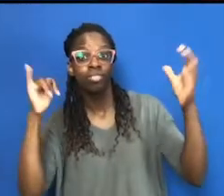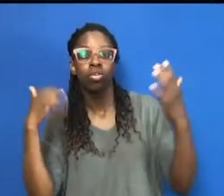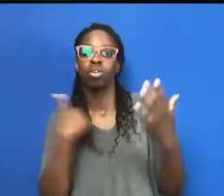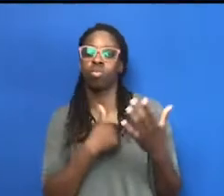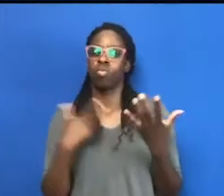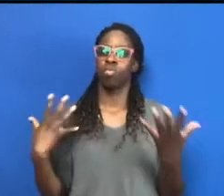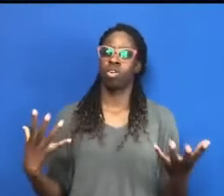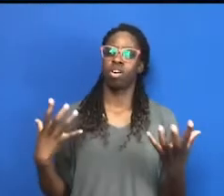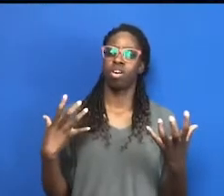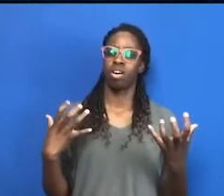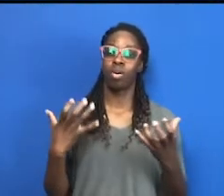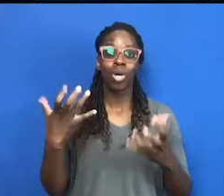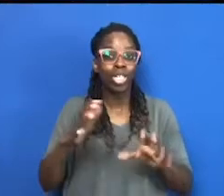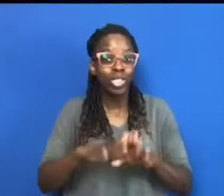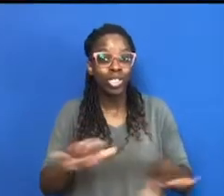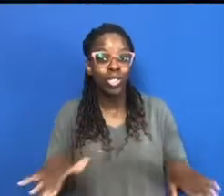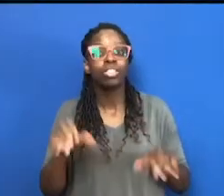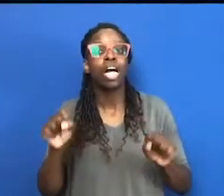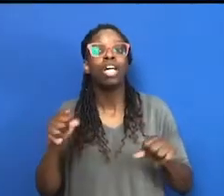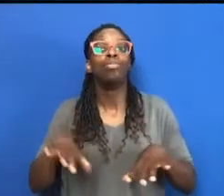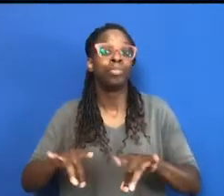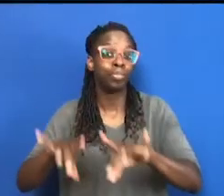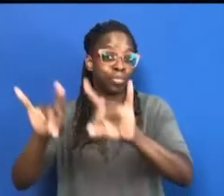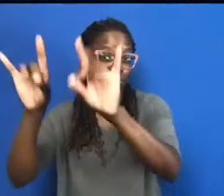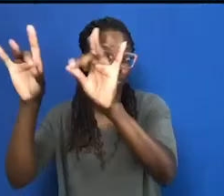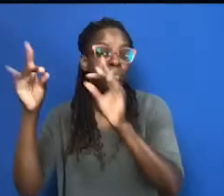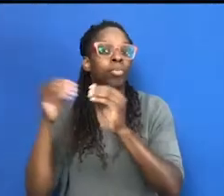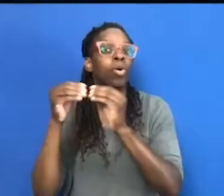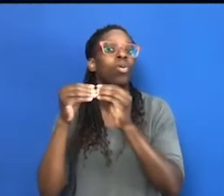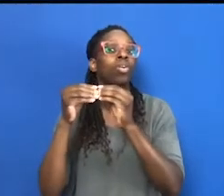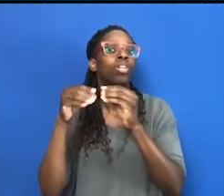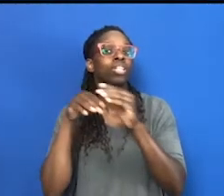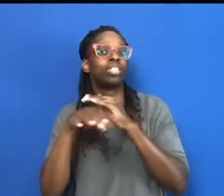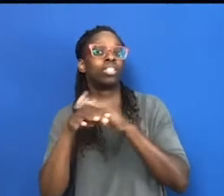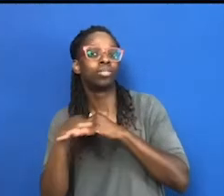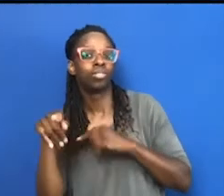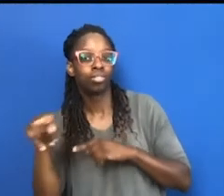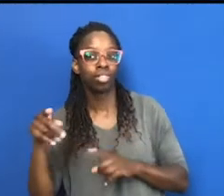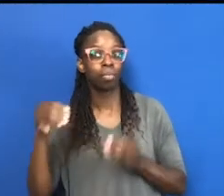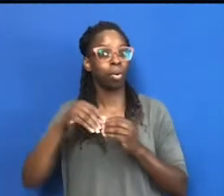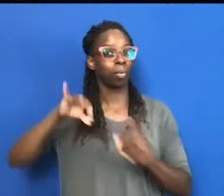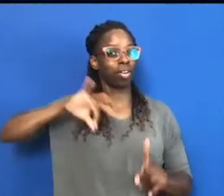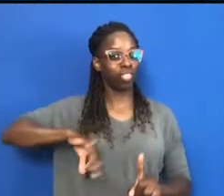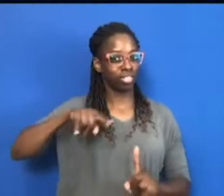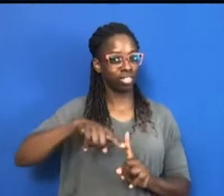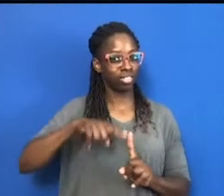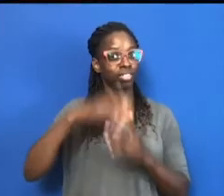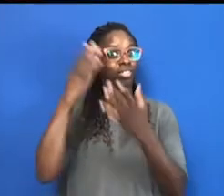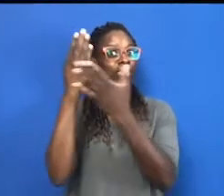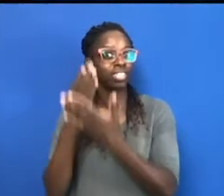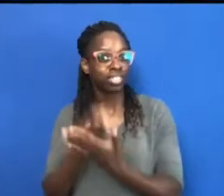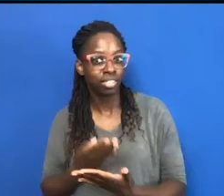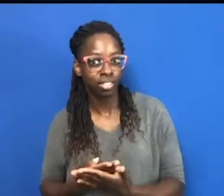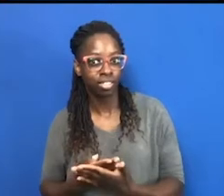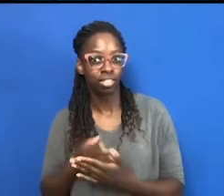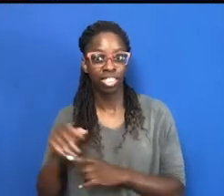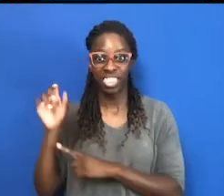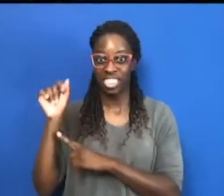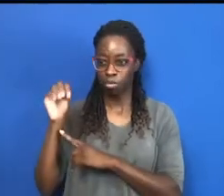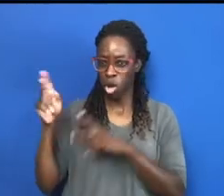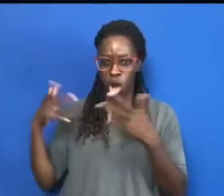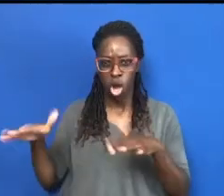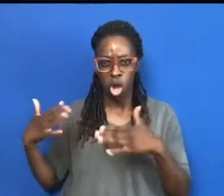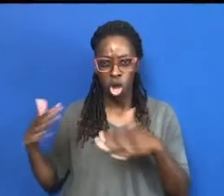are useful, relevant, and validated through field testing and by STEM experts. There would be,